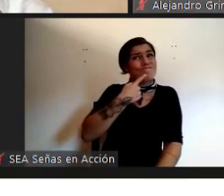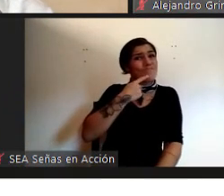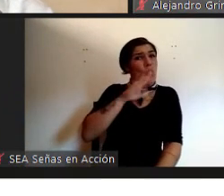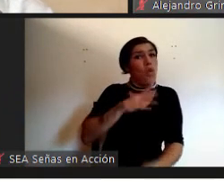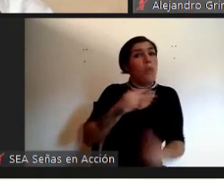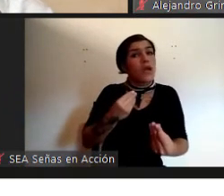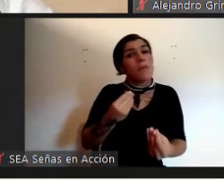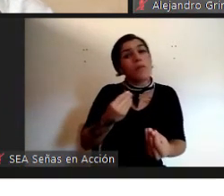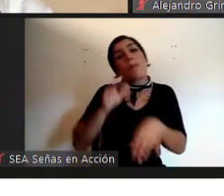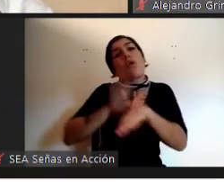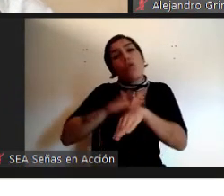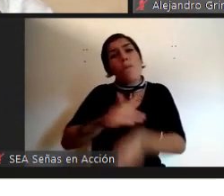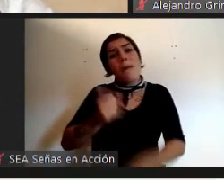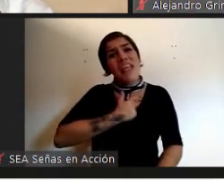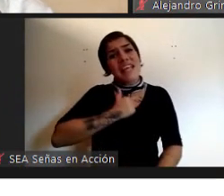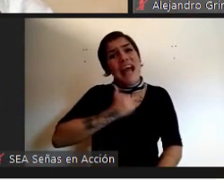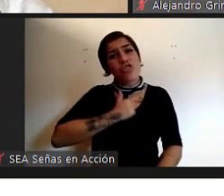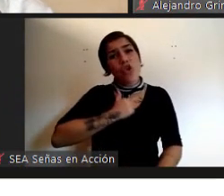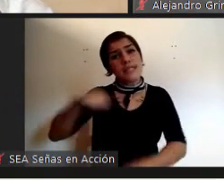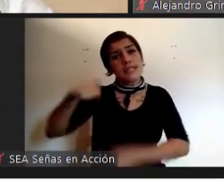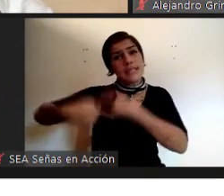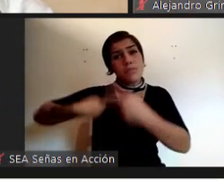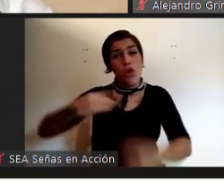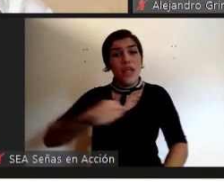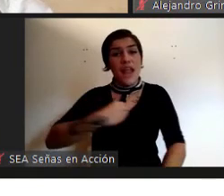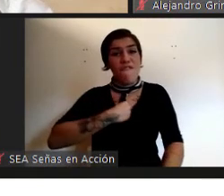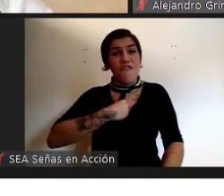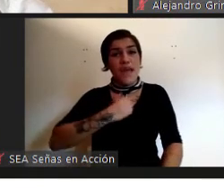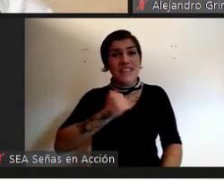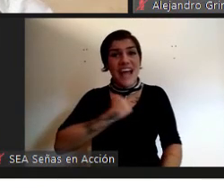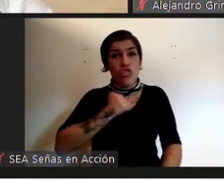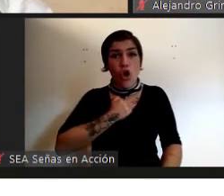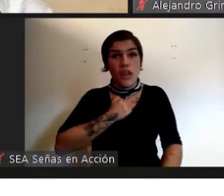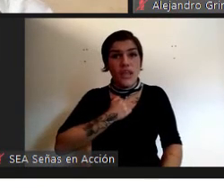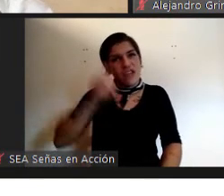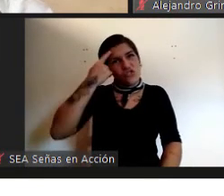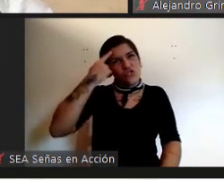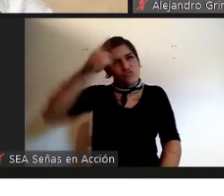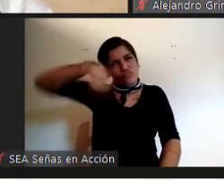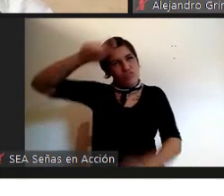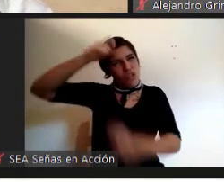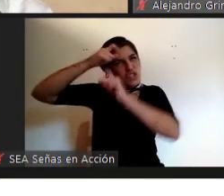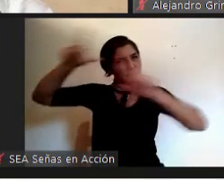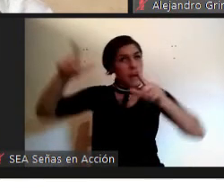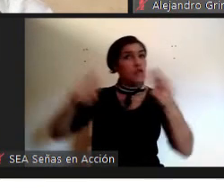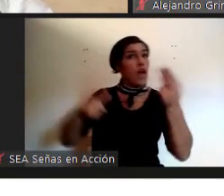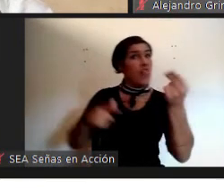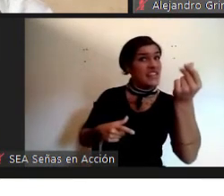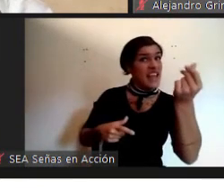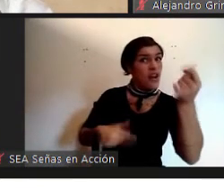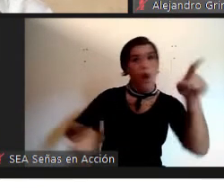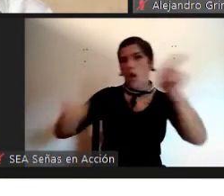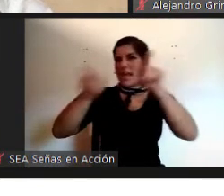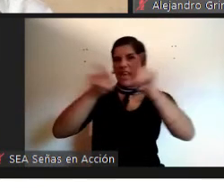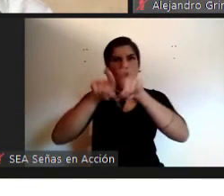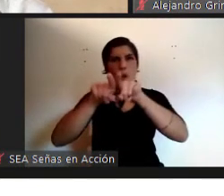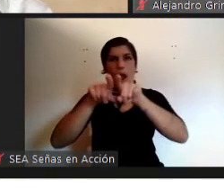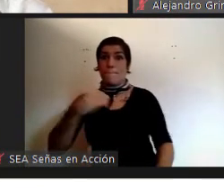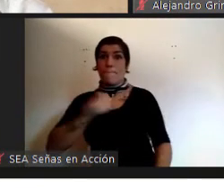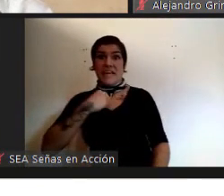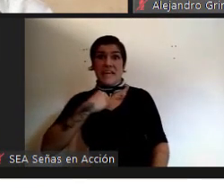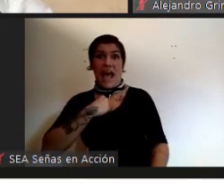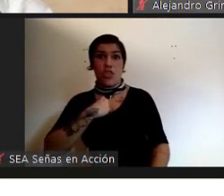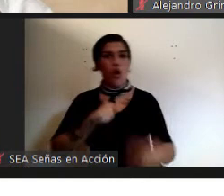sin equals shit, to be honest about it. So we lose sight of the whole thing because we think it's a